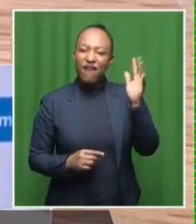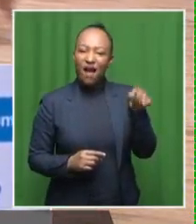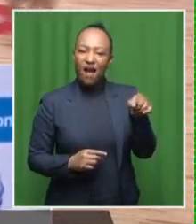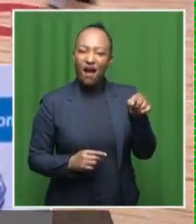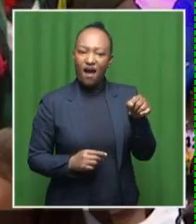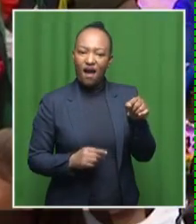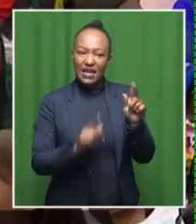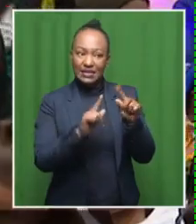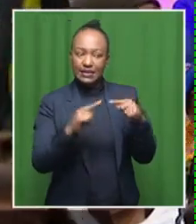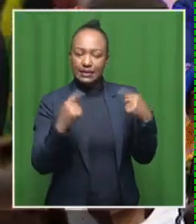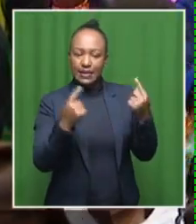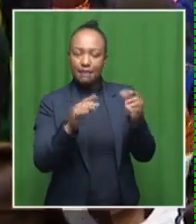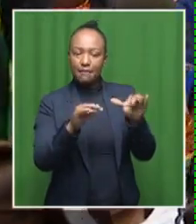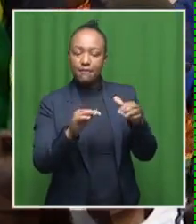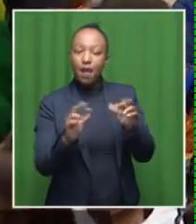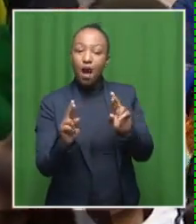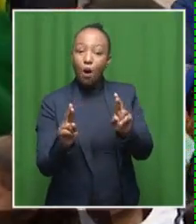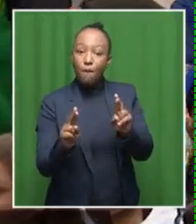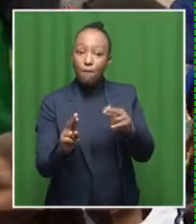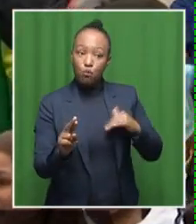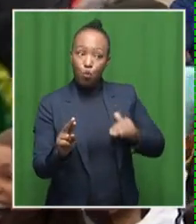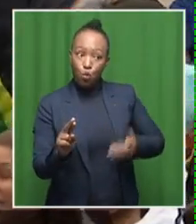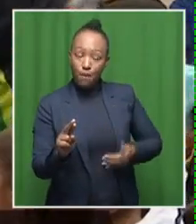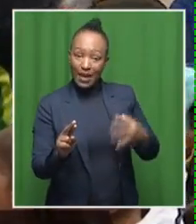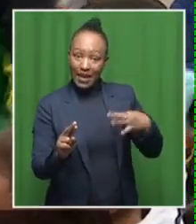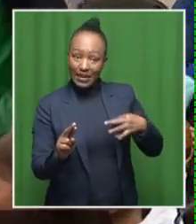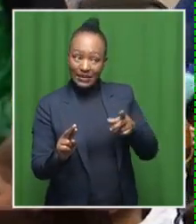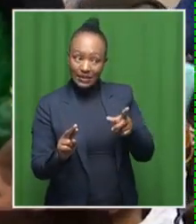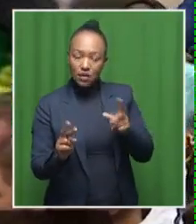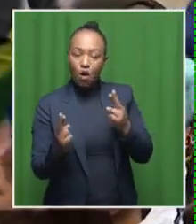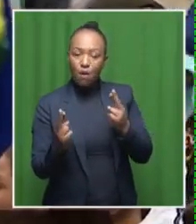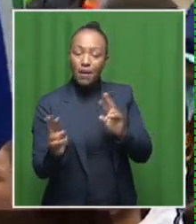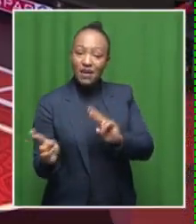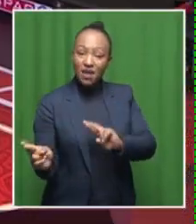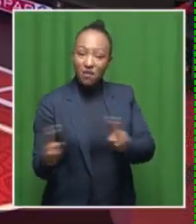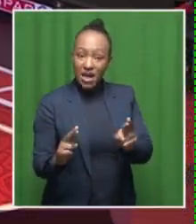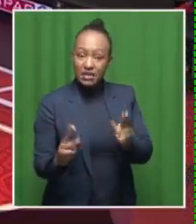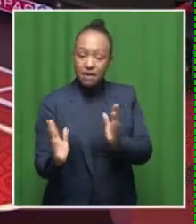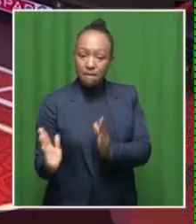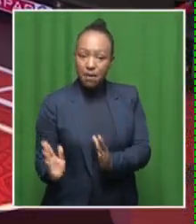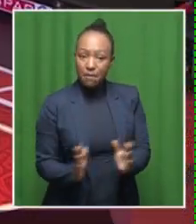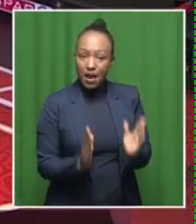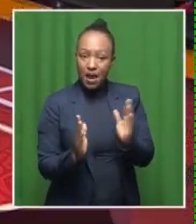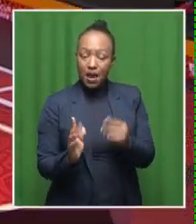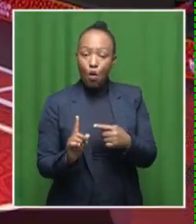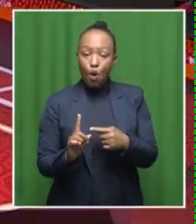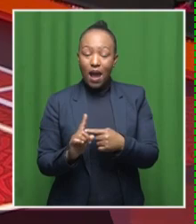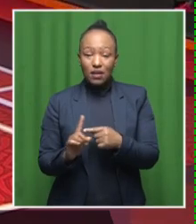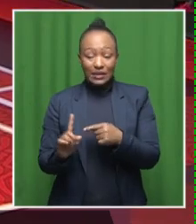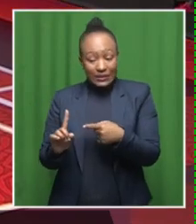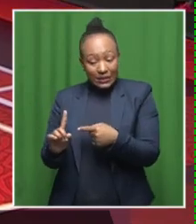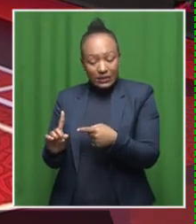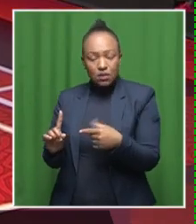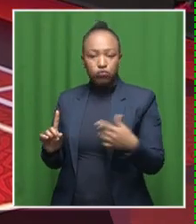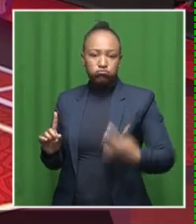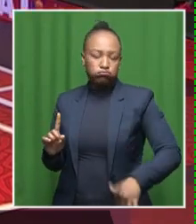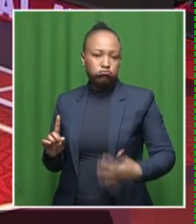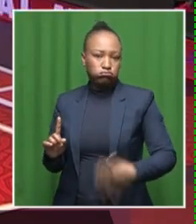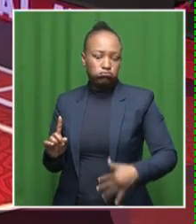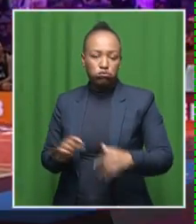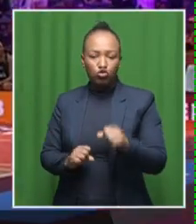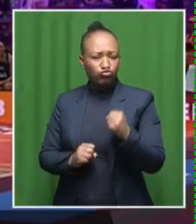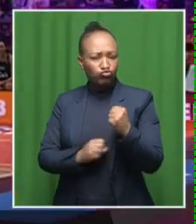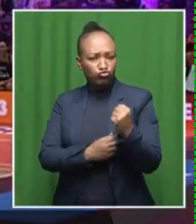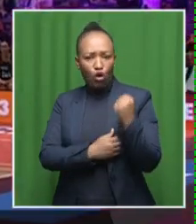that the ladies are prepped. Ignacio is a very strong shooter, and as the captain,